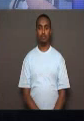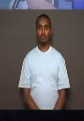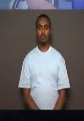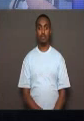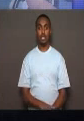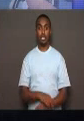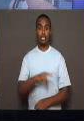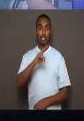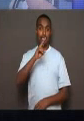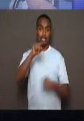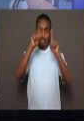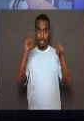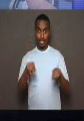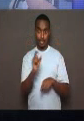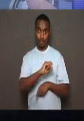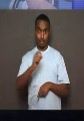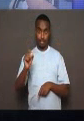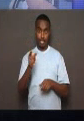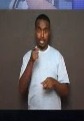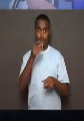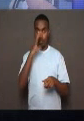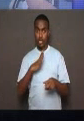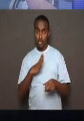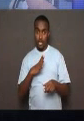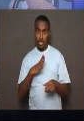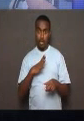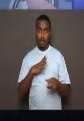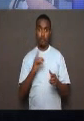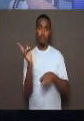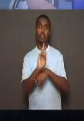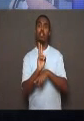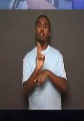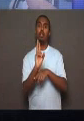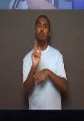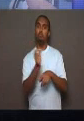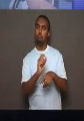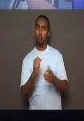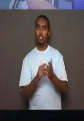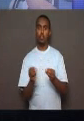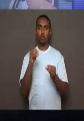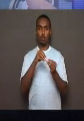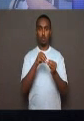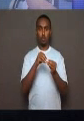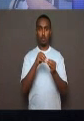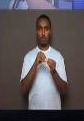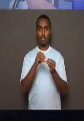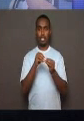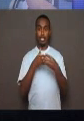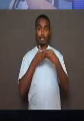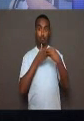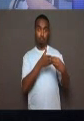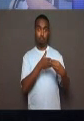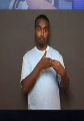A screenwriter is a person who writes the script for a film, including the acting